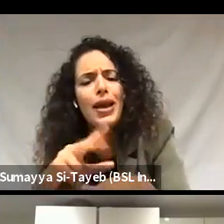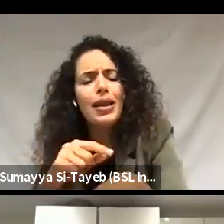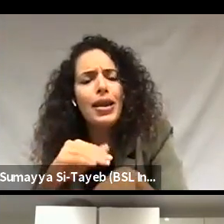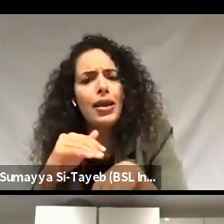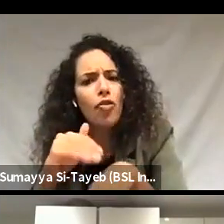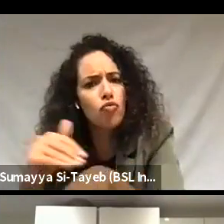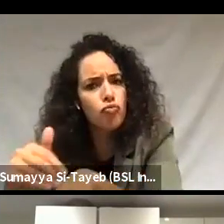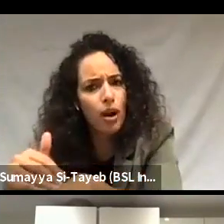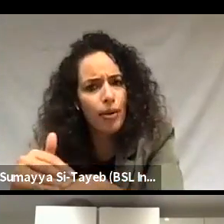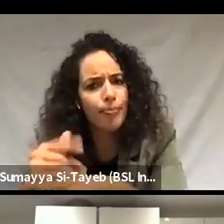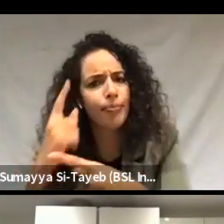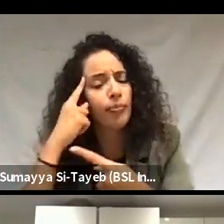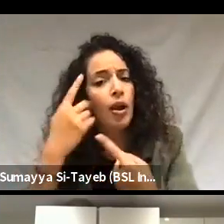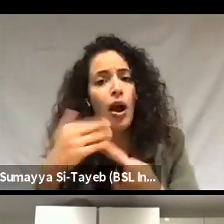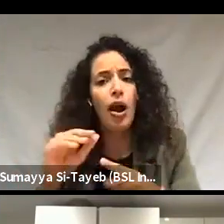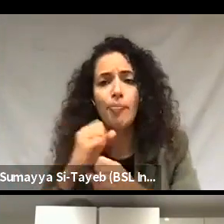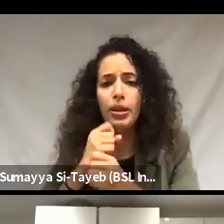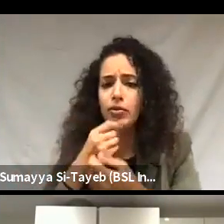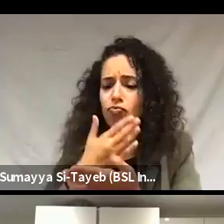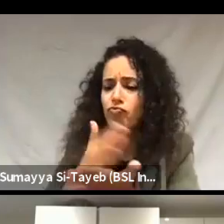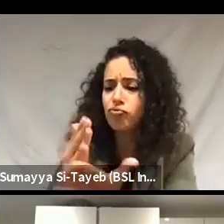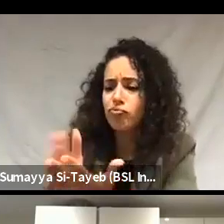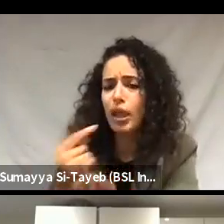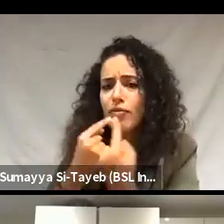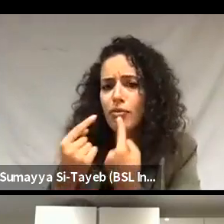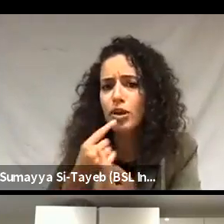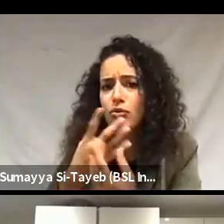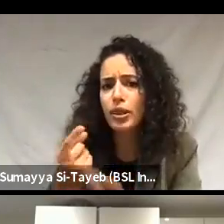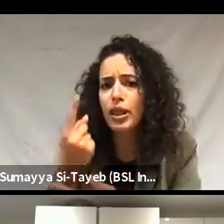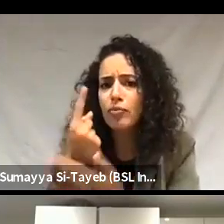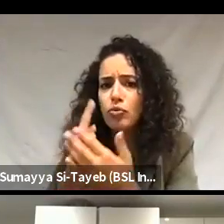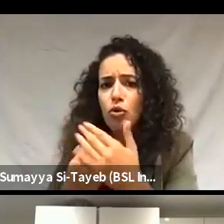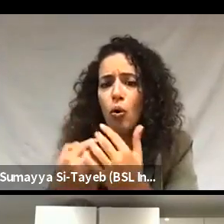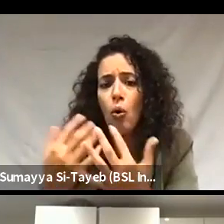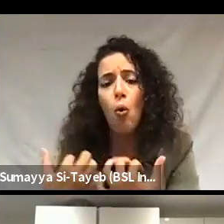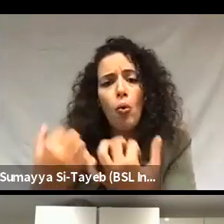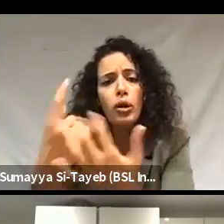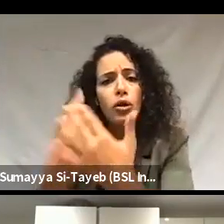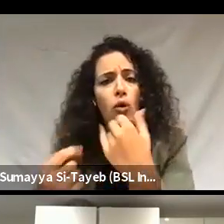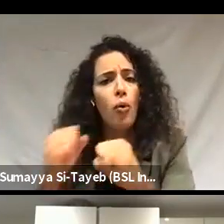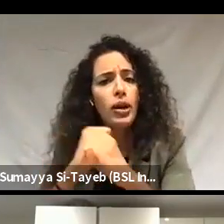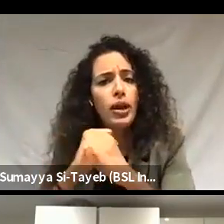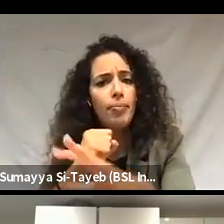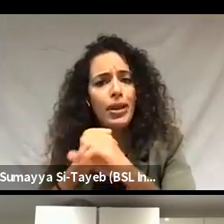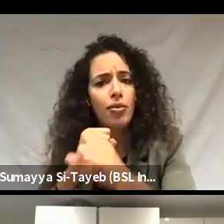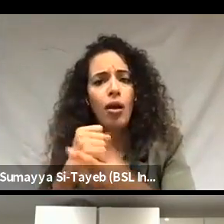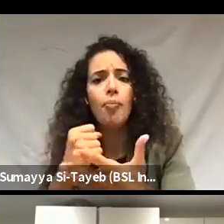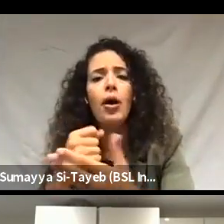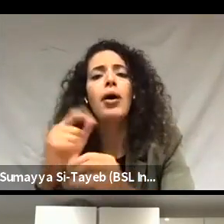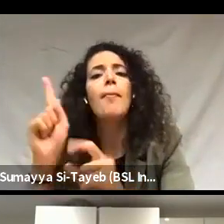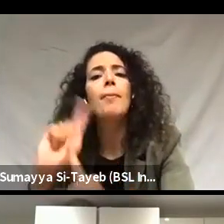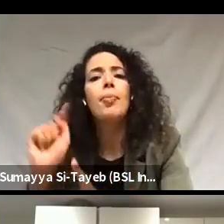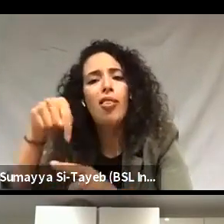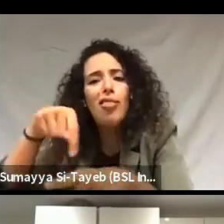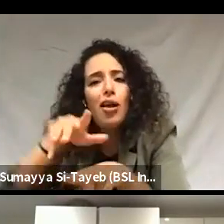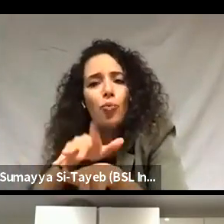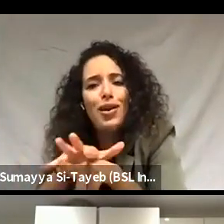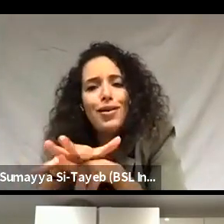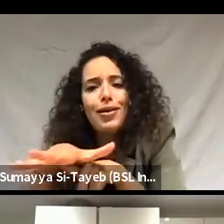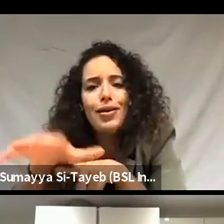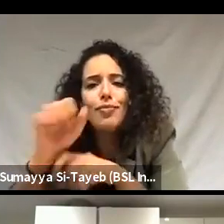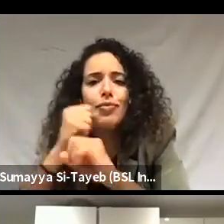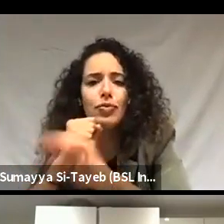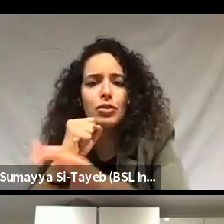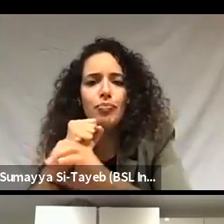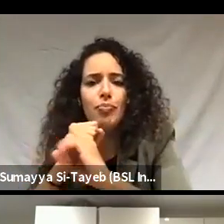not simply the media, it's those that influence the media. So the other group that I would really like this to go to and to be the subject